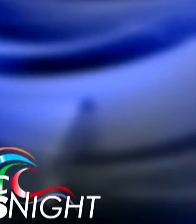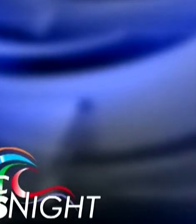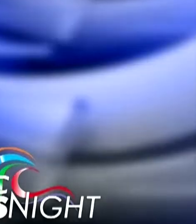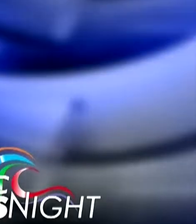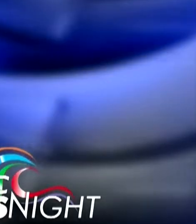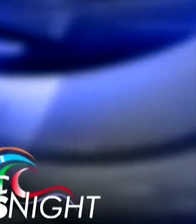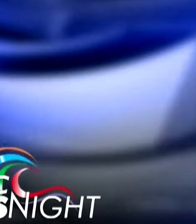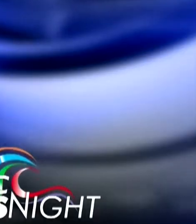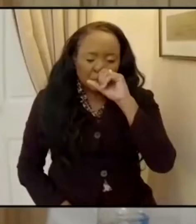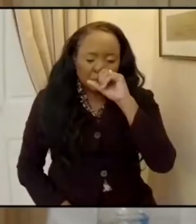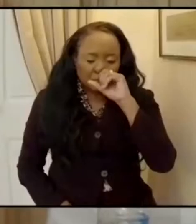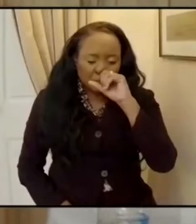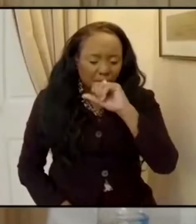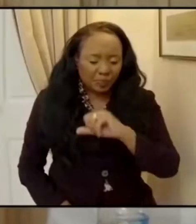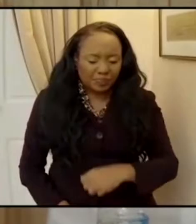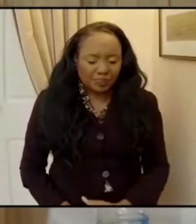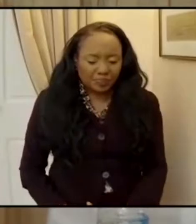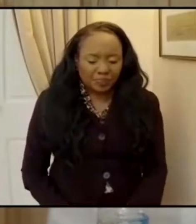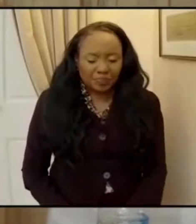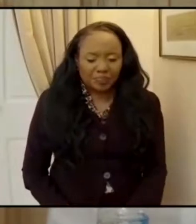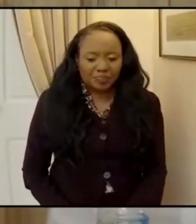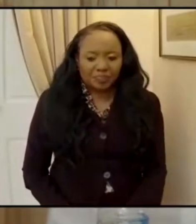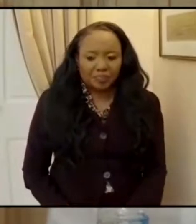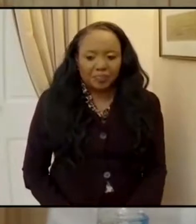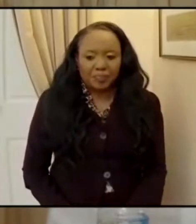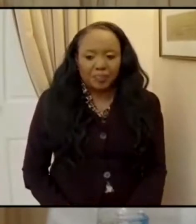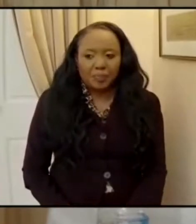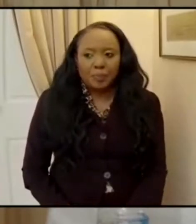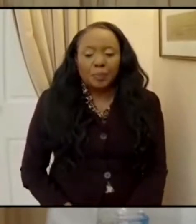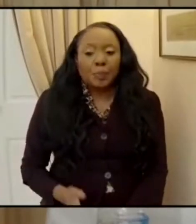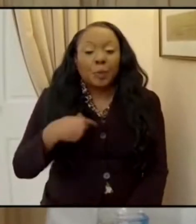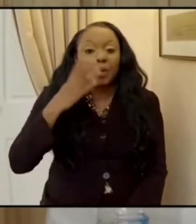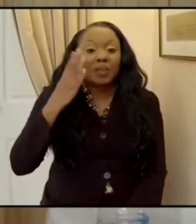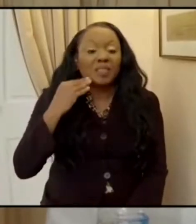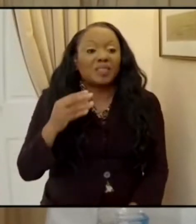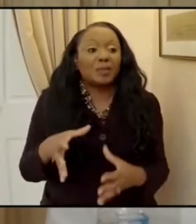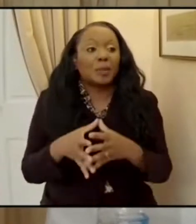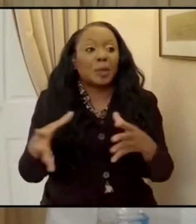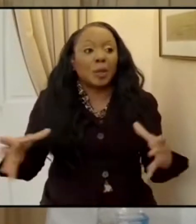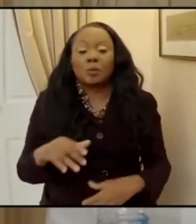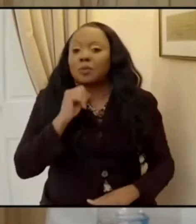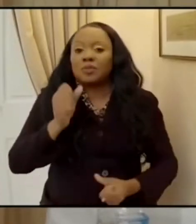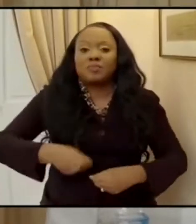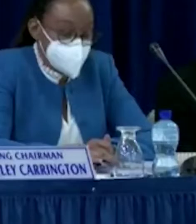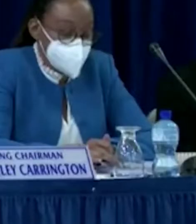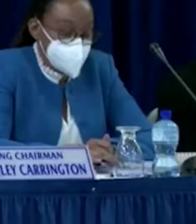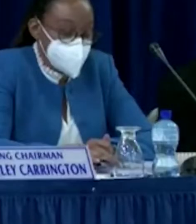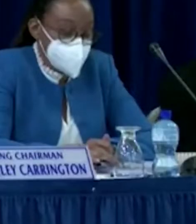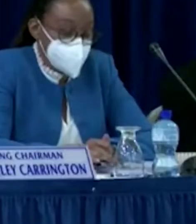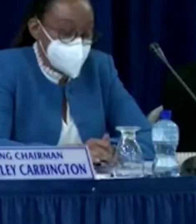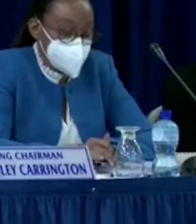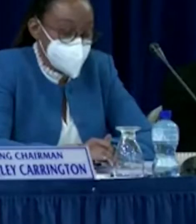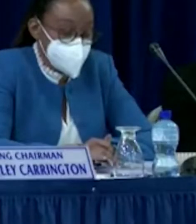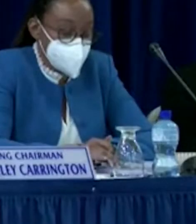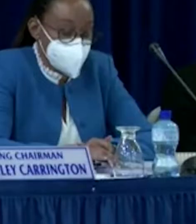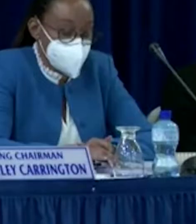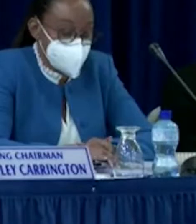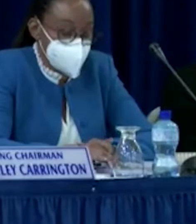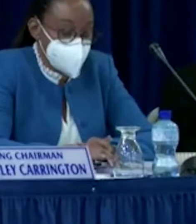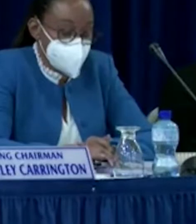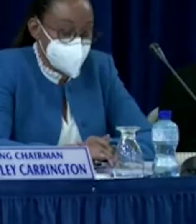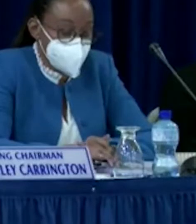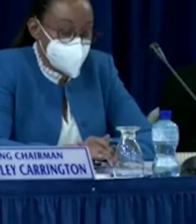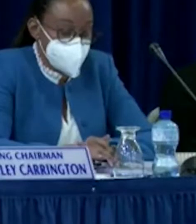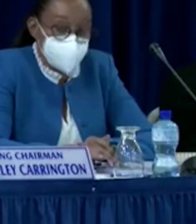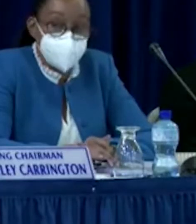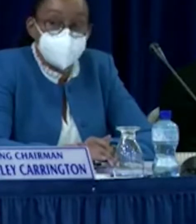Making headlines tonight, Barbados drops its mask mandate and removes its COVID-19 travel protocols. The FTC hearing to